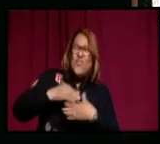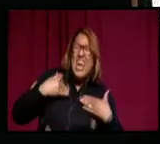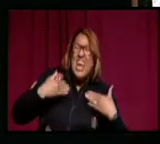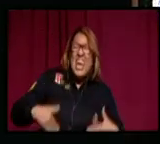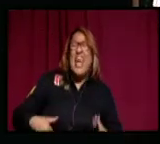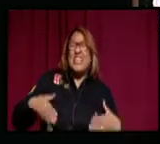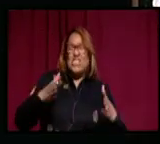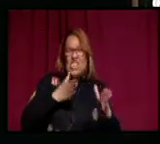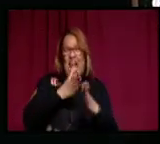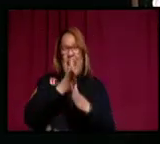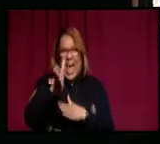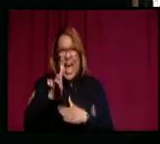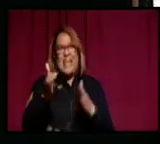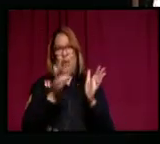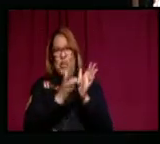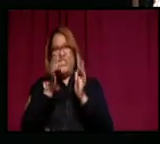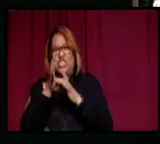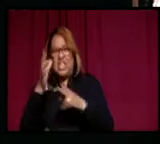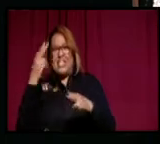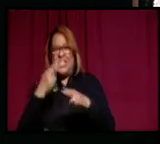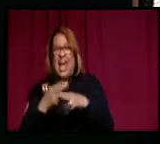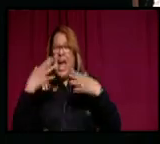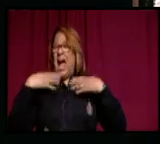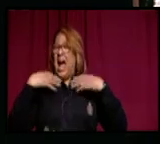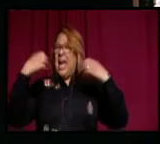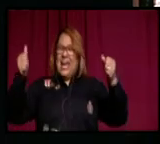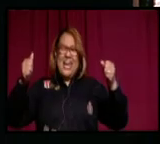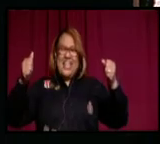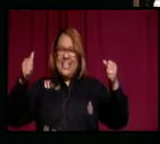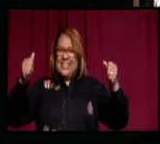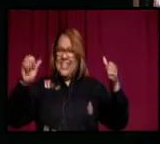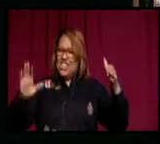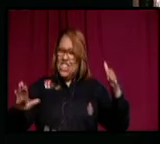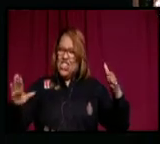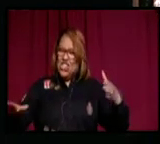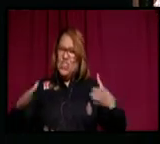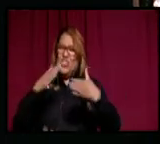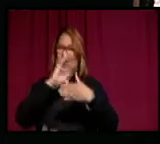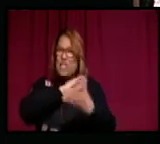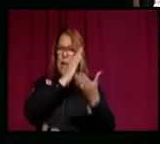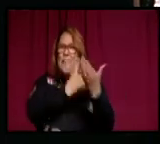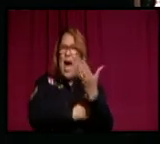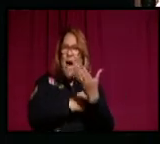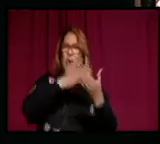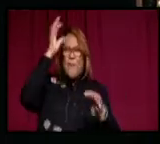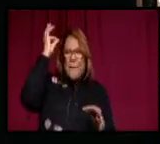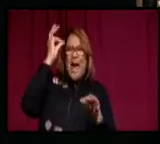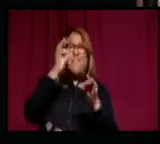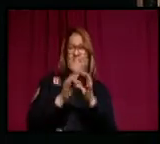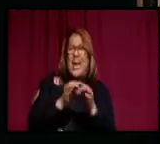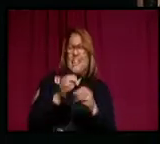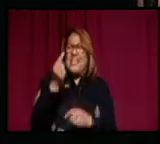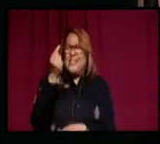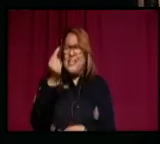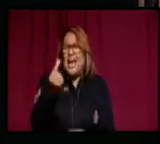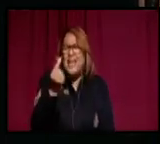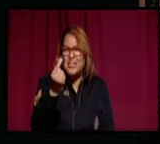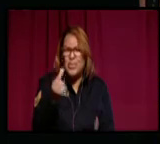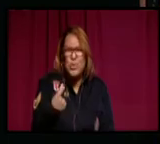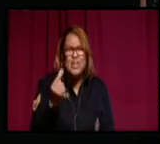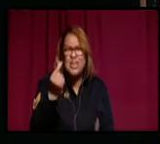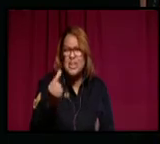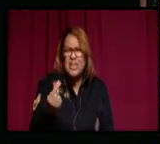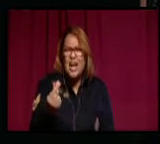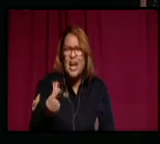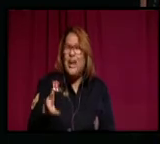in the name of Jesus Christ. For healing is the children's bread. And by faith, the size of a grain of a mustard seed, that